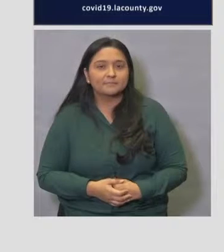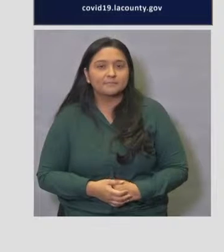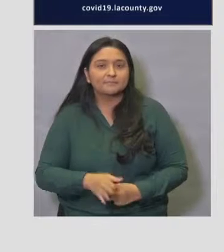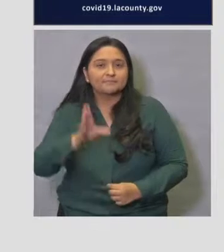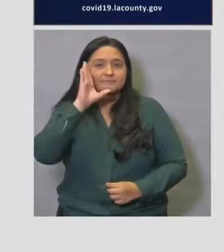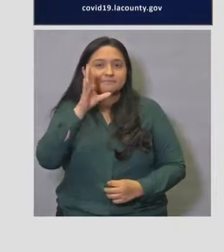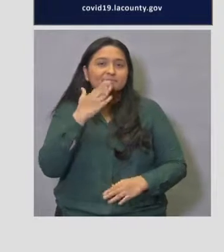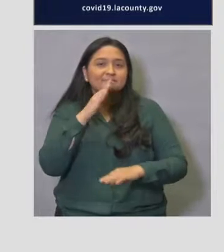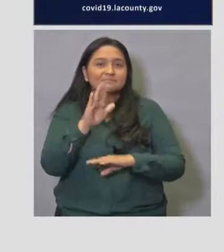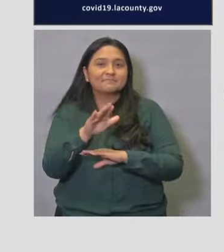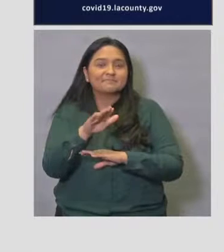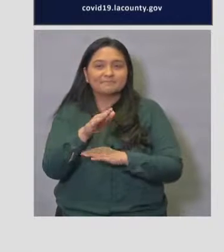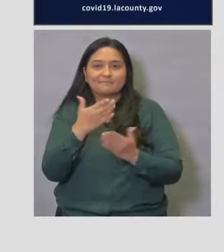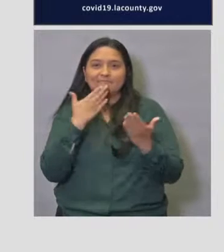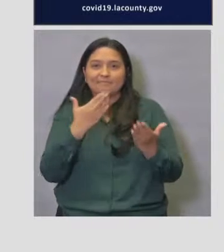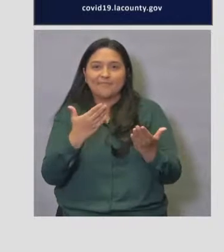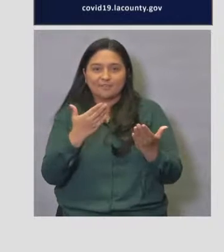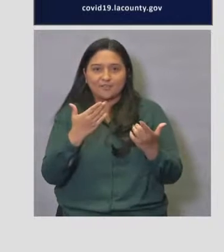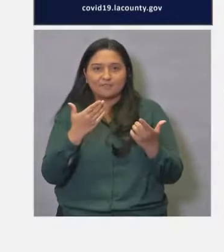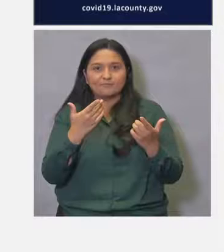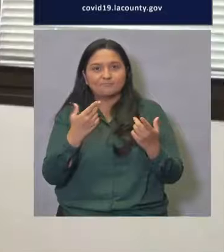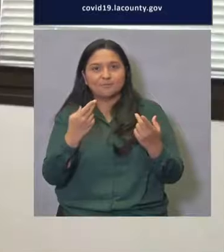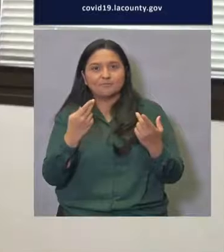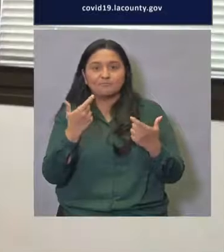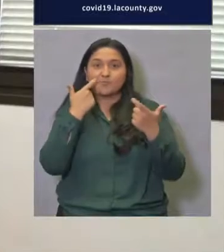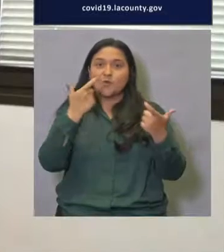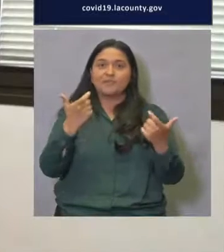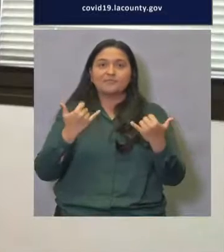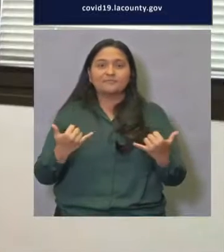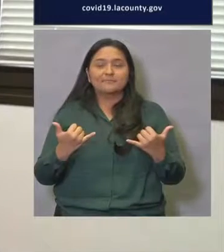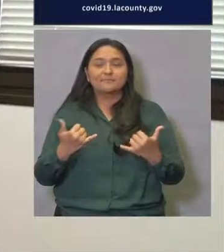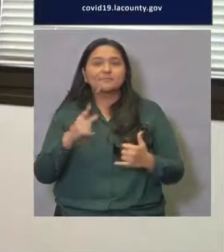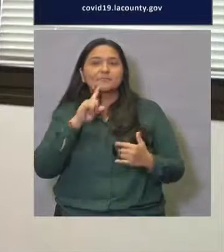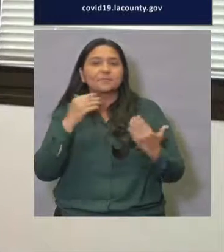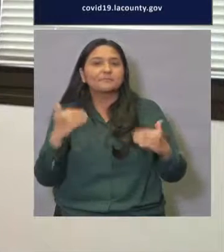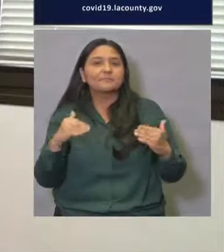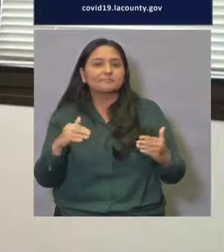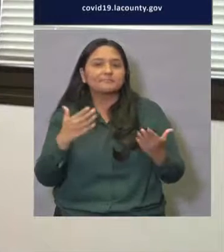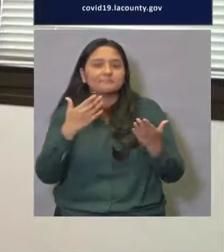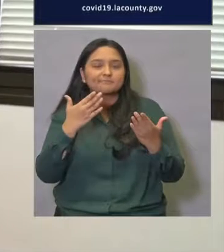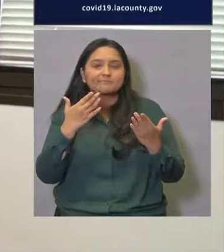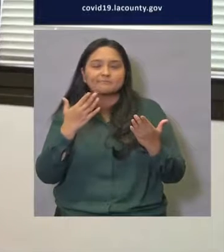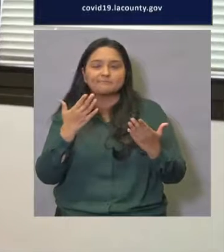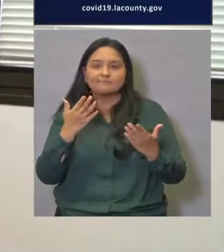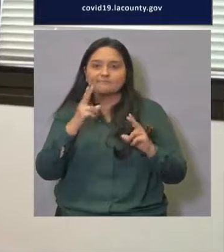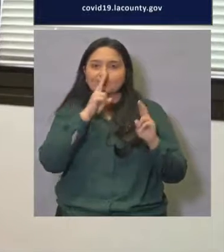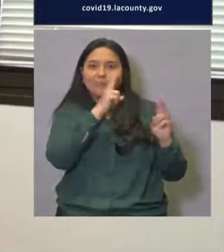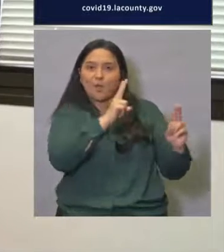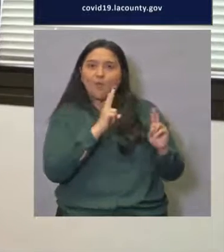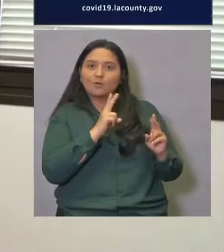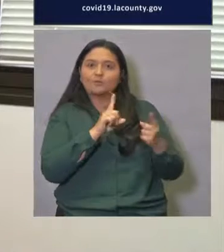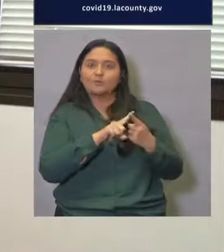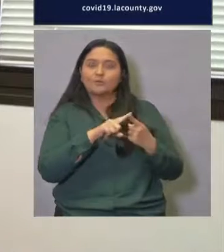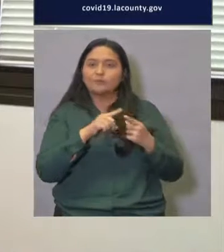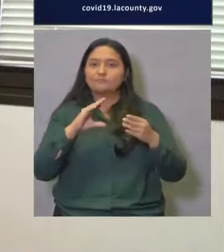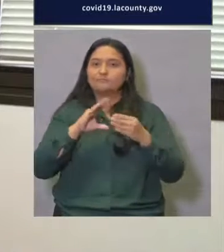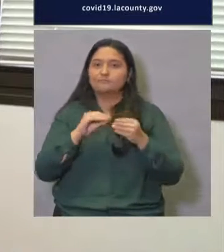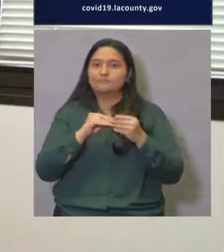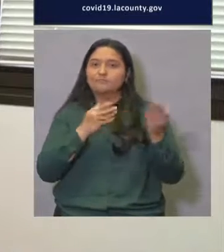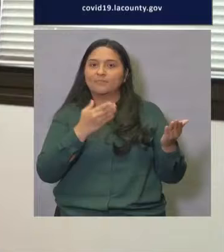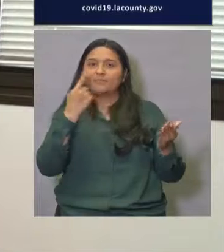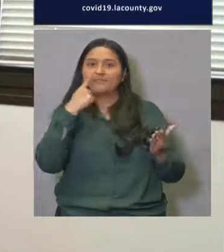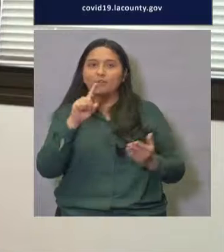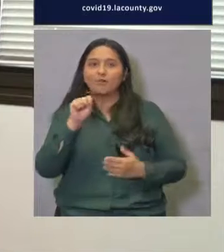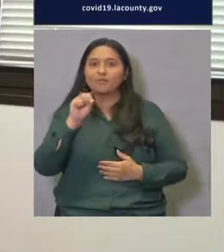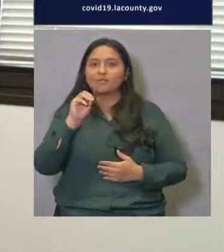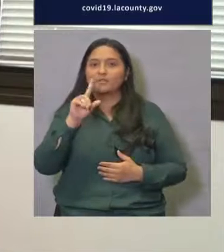Buenas tardes y gracias por acompañarnos hoy. Es un privilegio poder compartir el mensaje de parte de la supervisora Solis